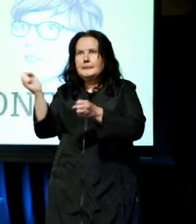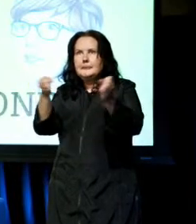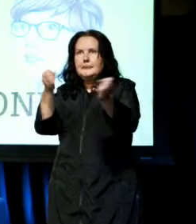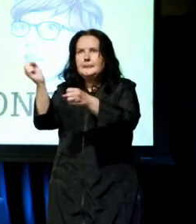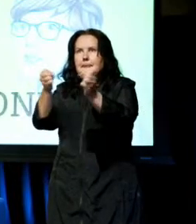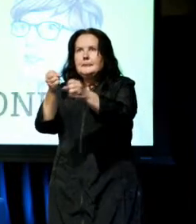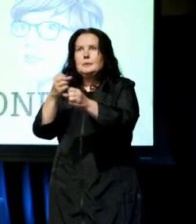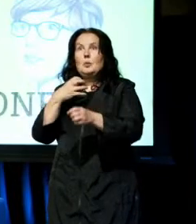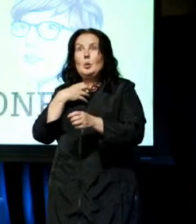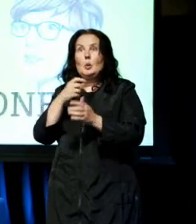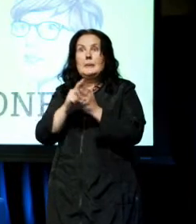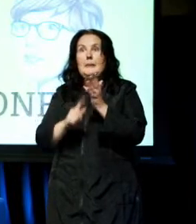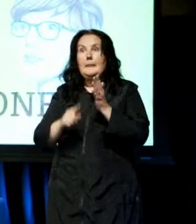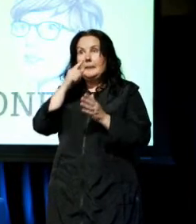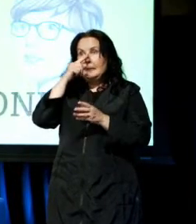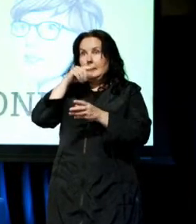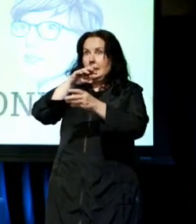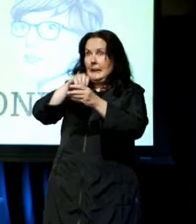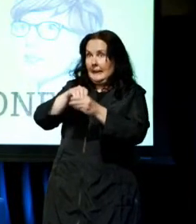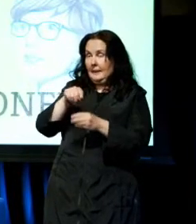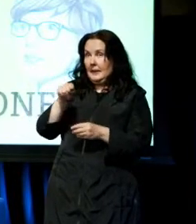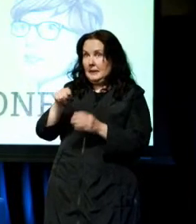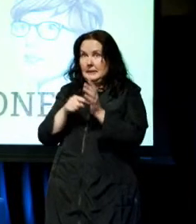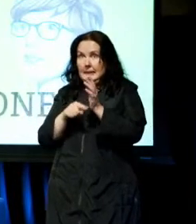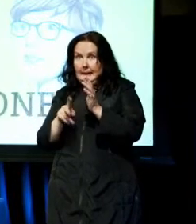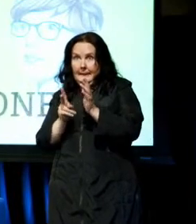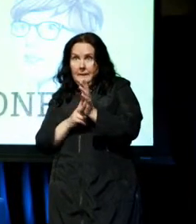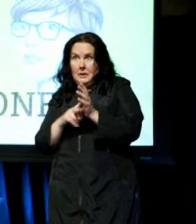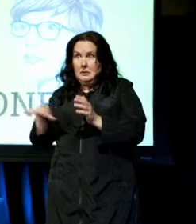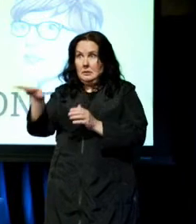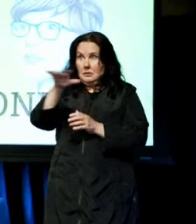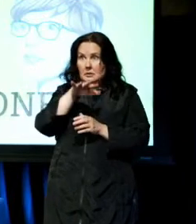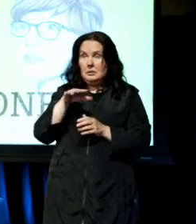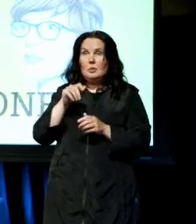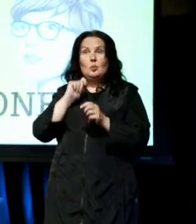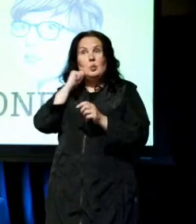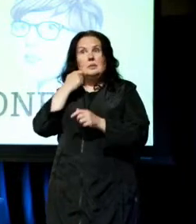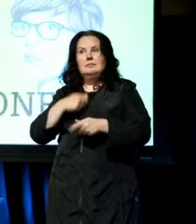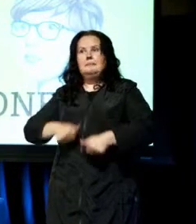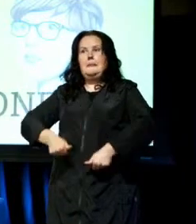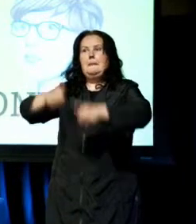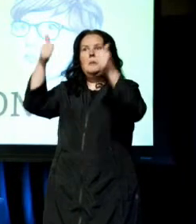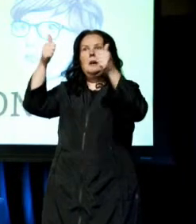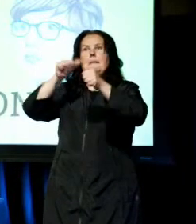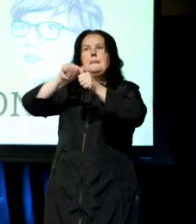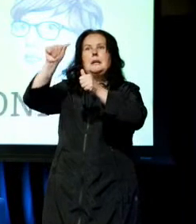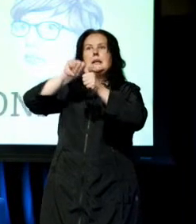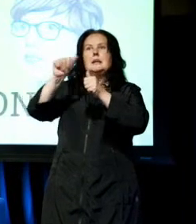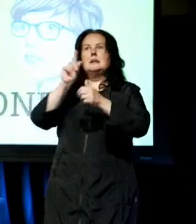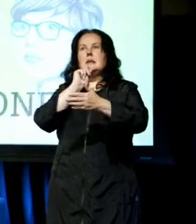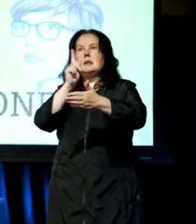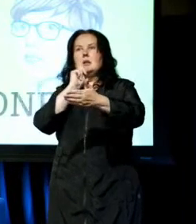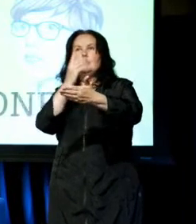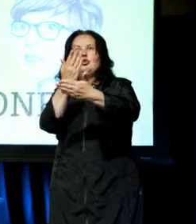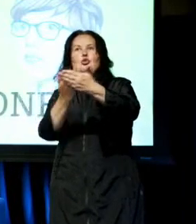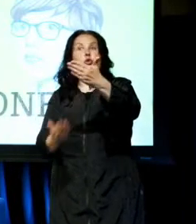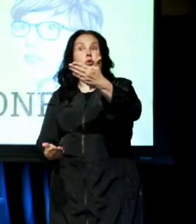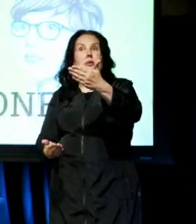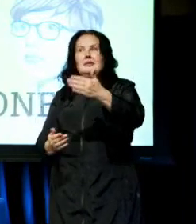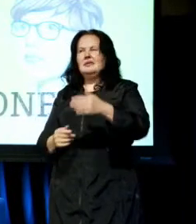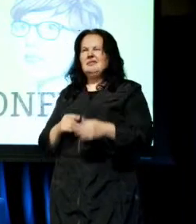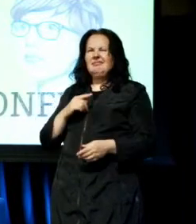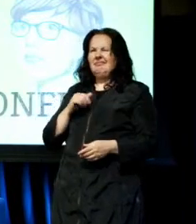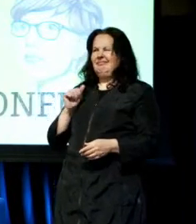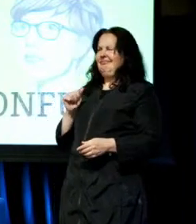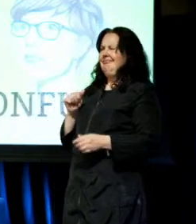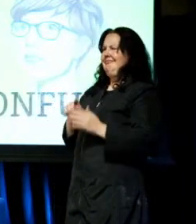better storytelling that way, or maybe that's too optimistic? I don't know. Well, we are just better in every way. So, I mean, it makes